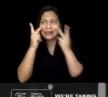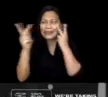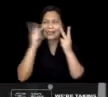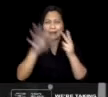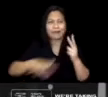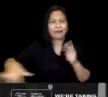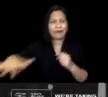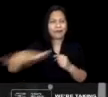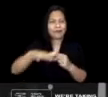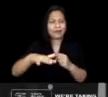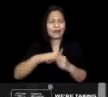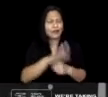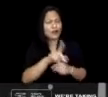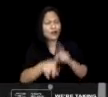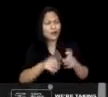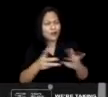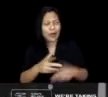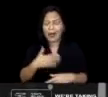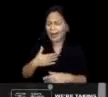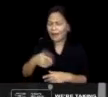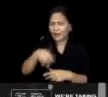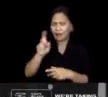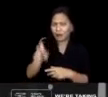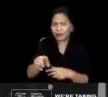question. Open the book and choose a poem.